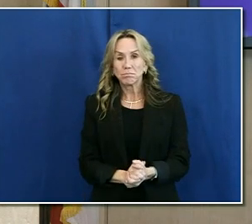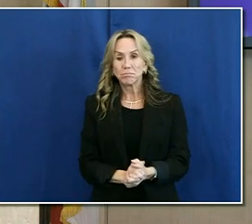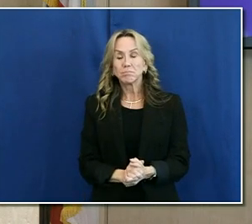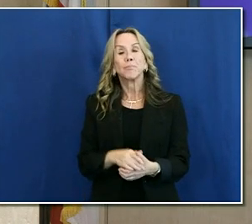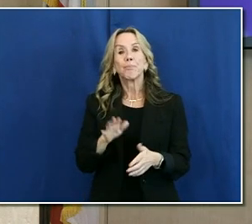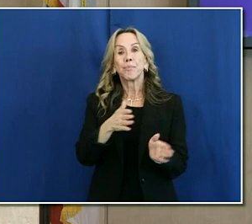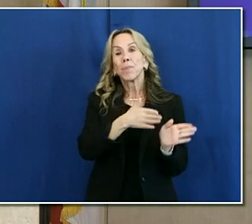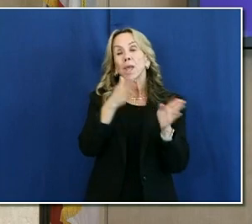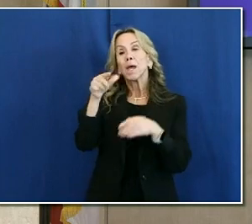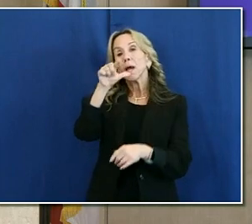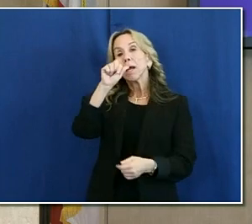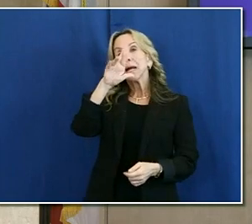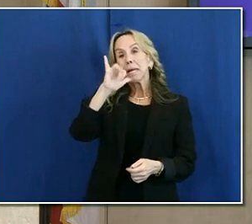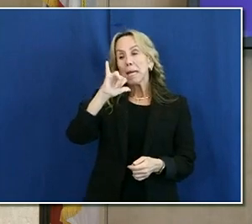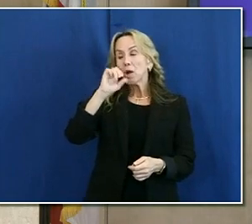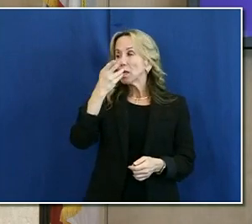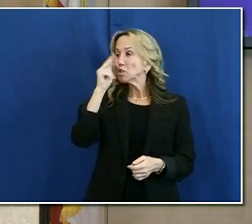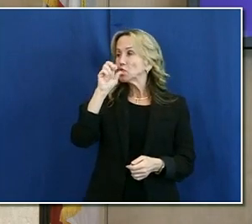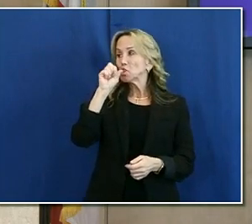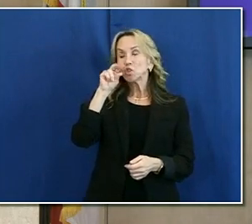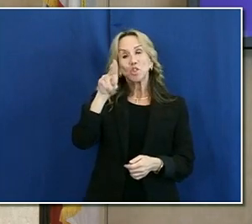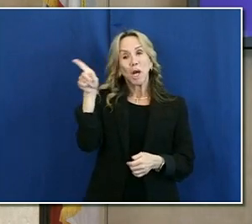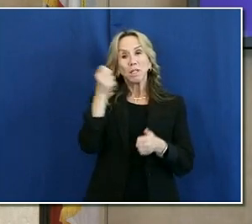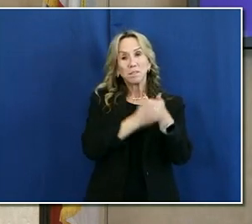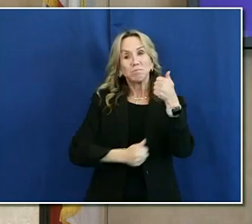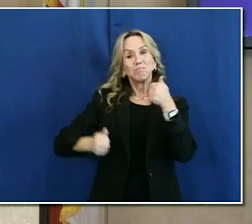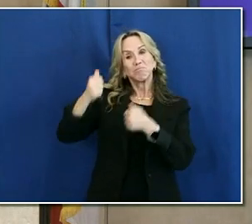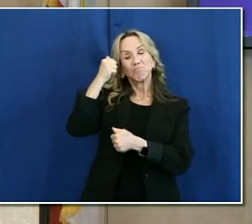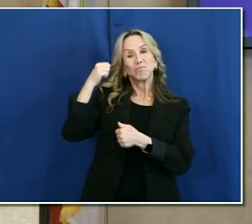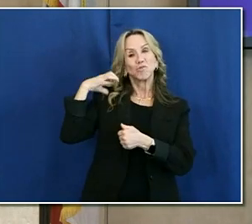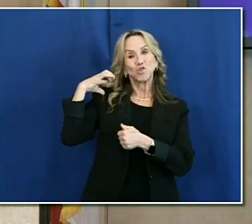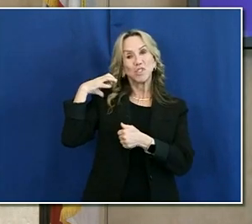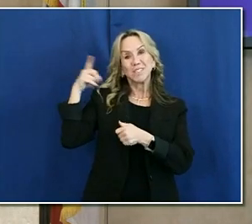Johnson, our Chief Resiliency Officer, answer